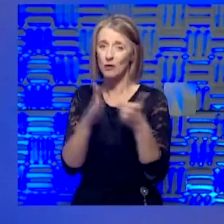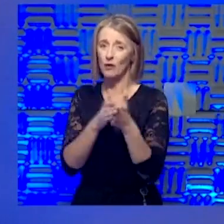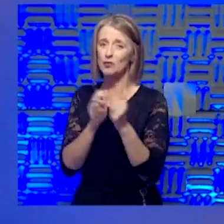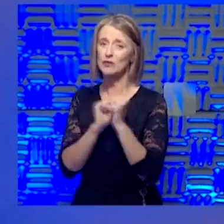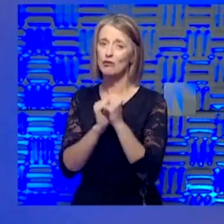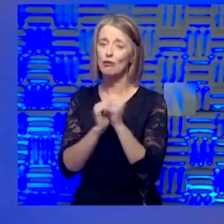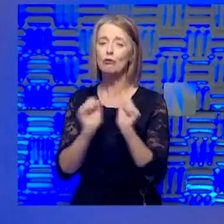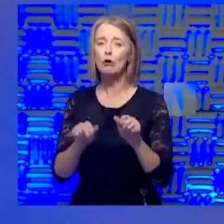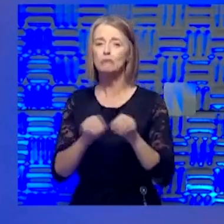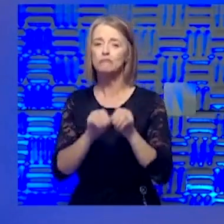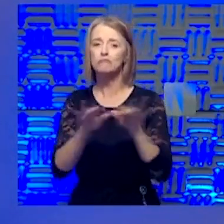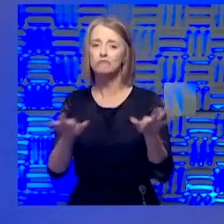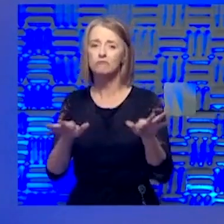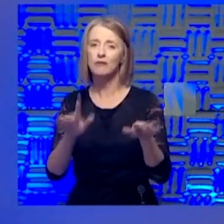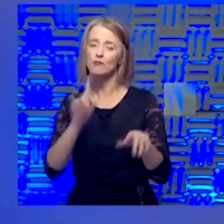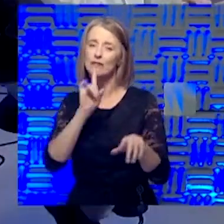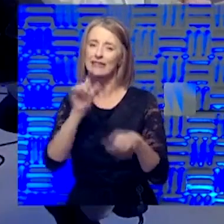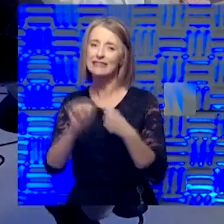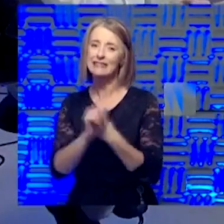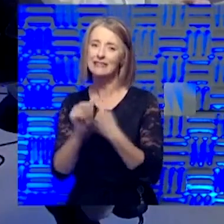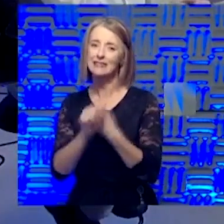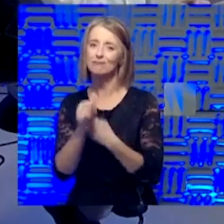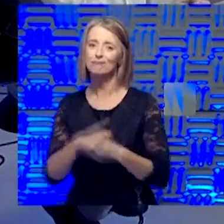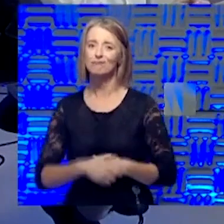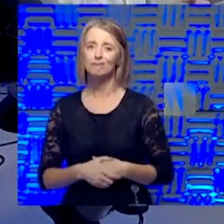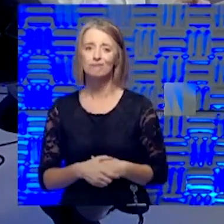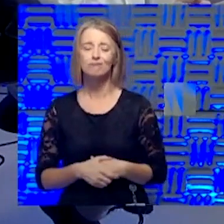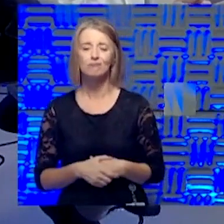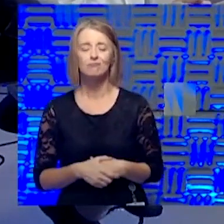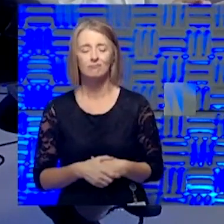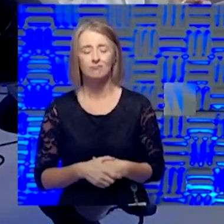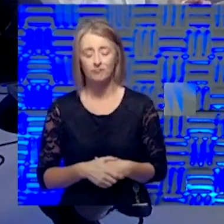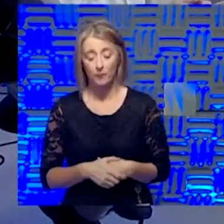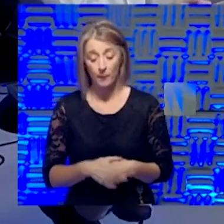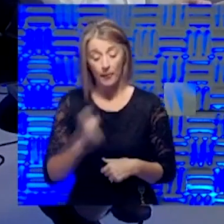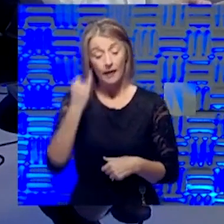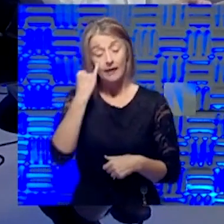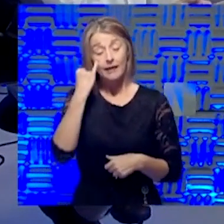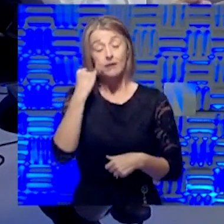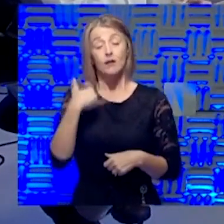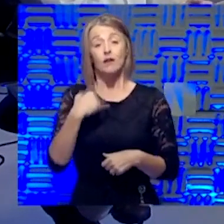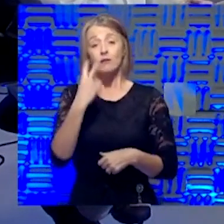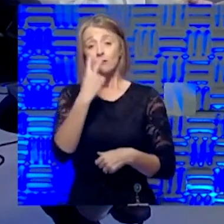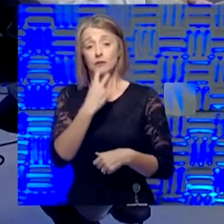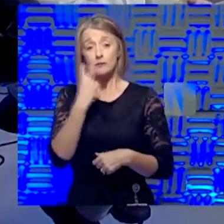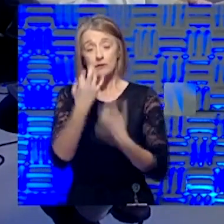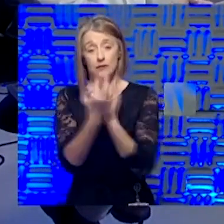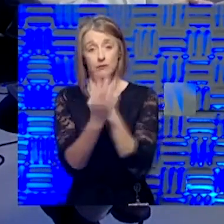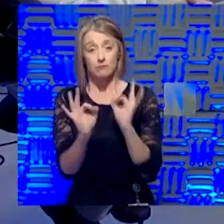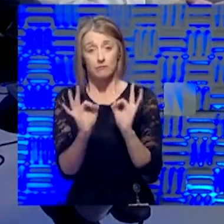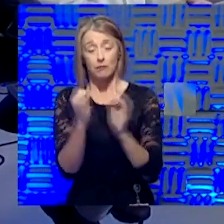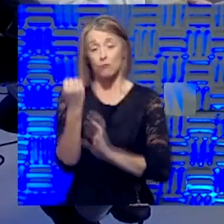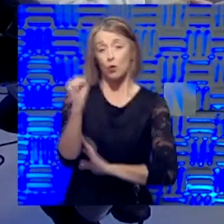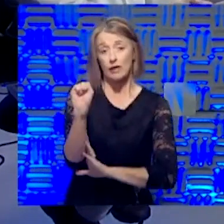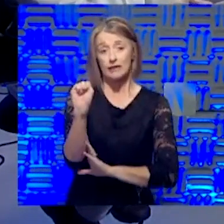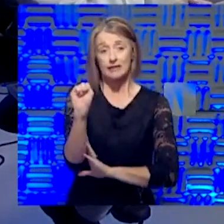each other, and that's really the danger. I think the key is that even exercising your right to freedom of speech and protesting